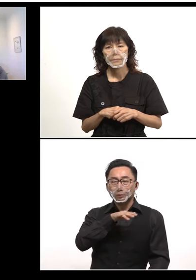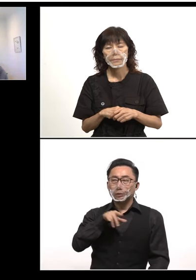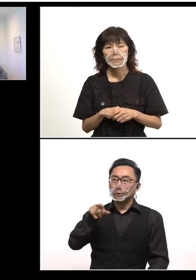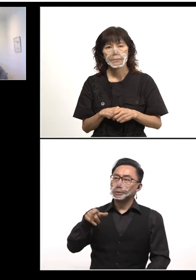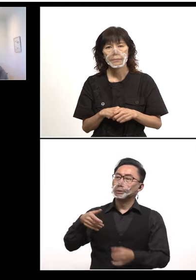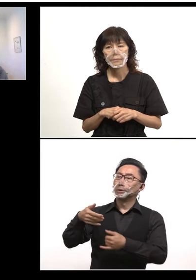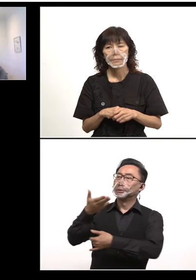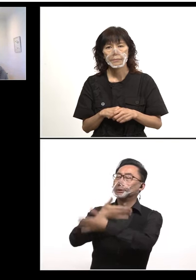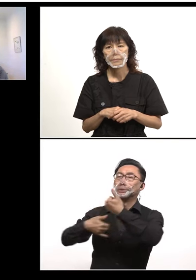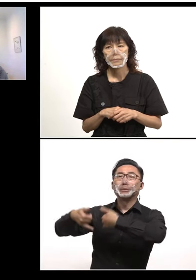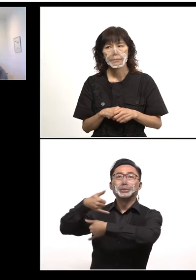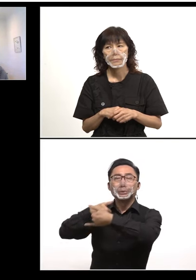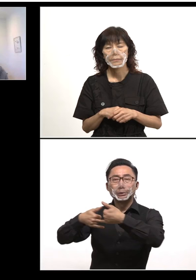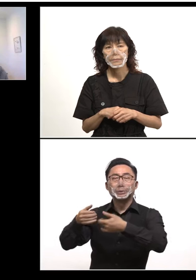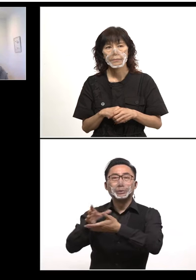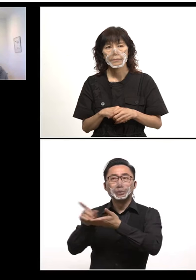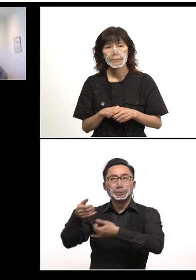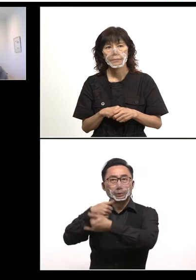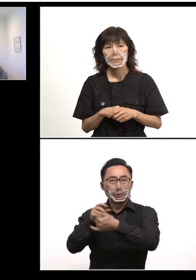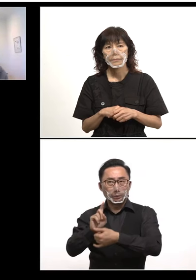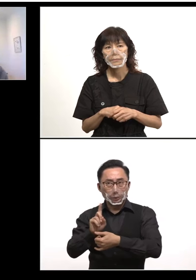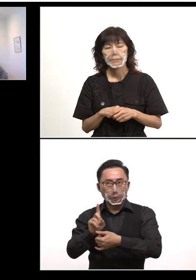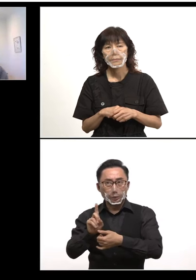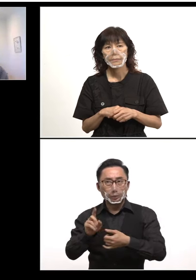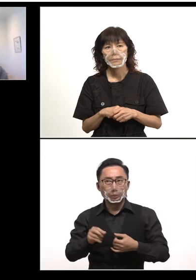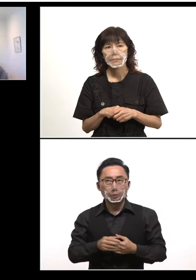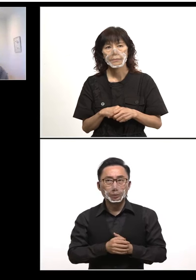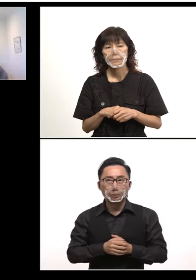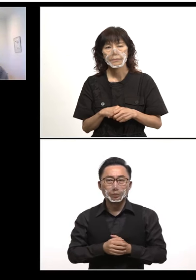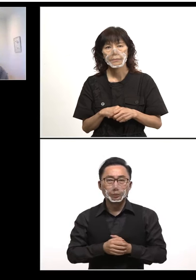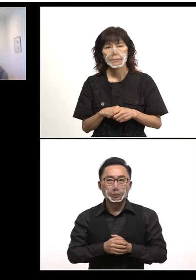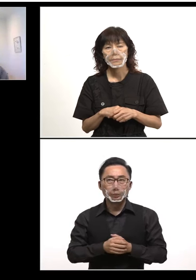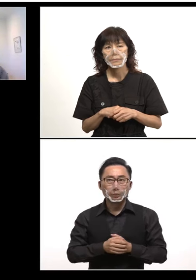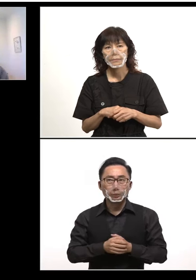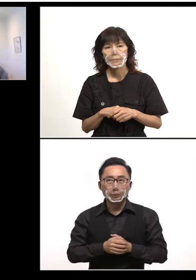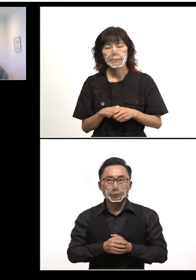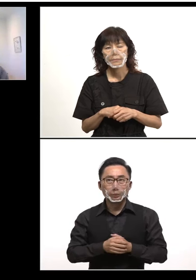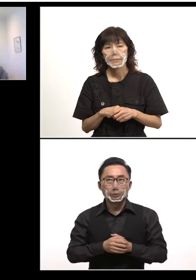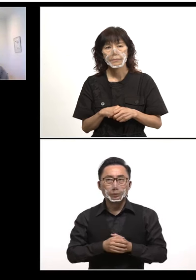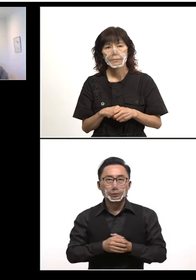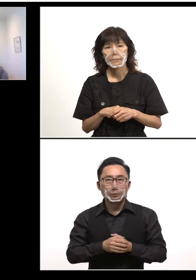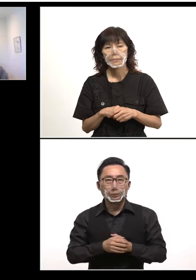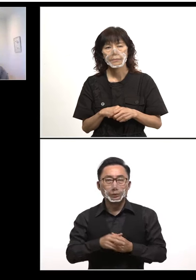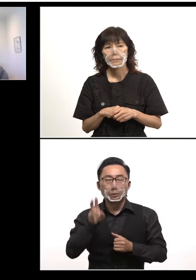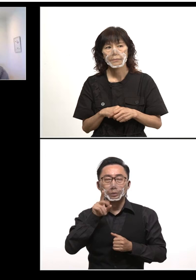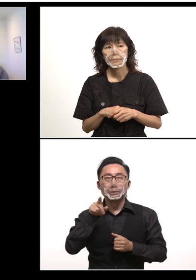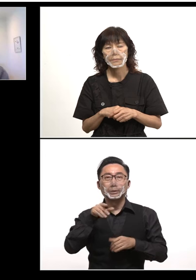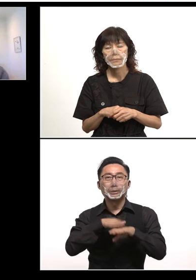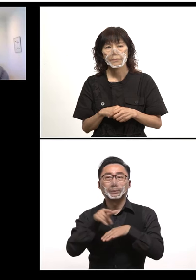that I tend to have a lot, and I'm sure George has this as well in his work.